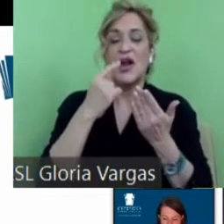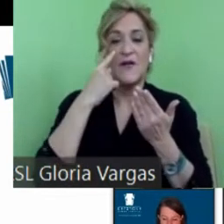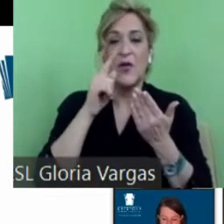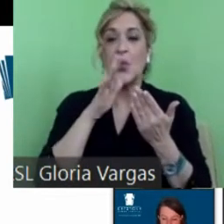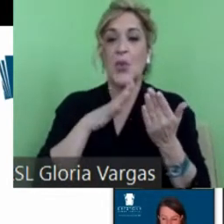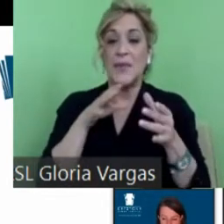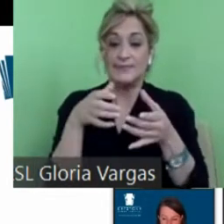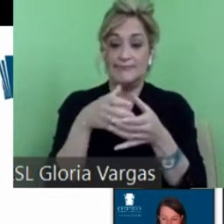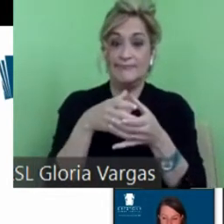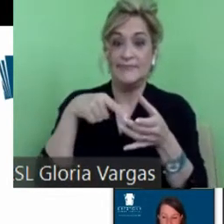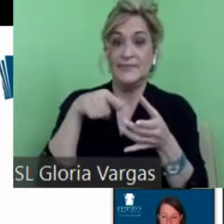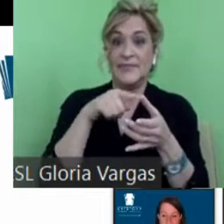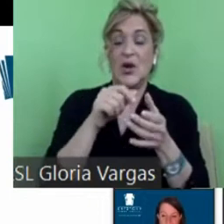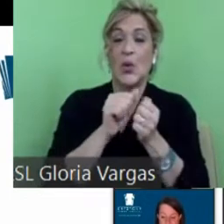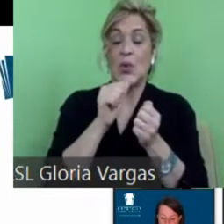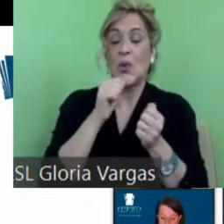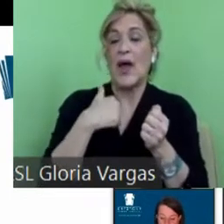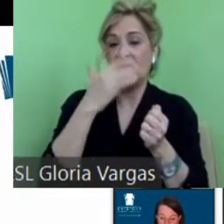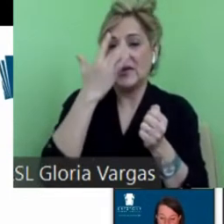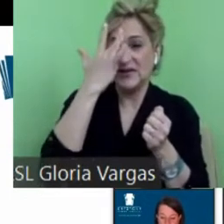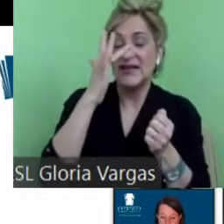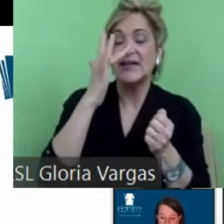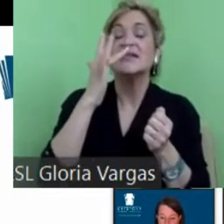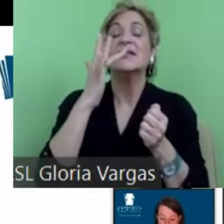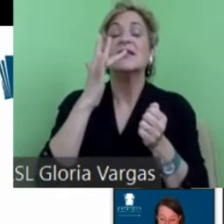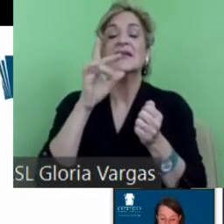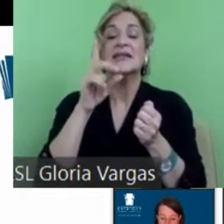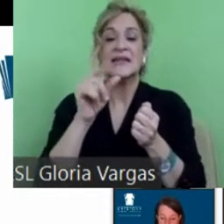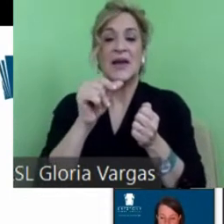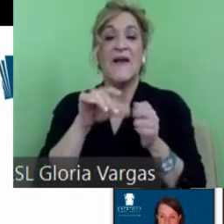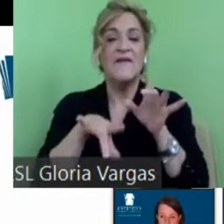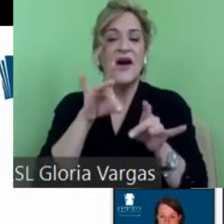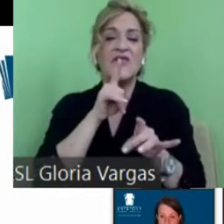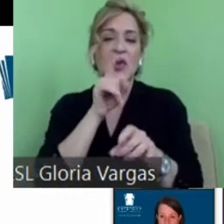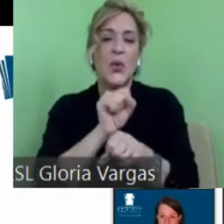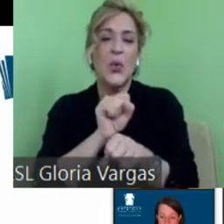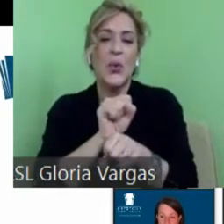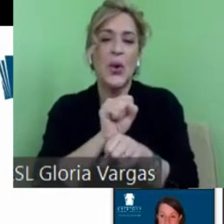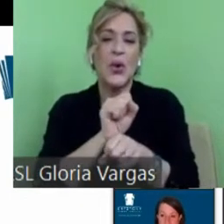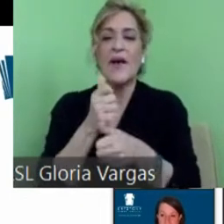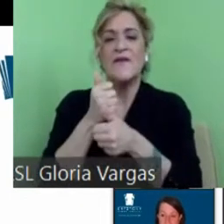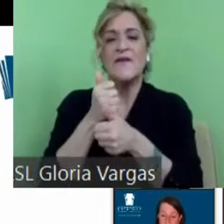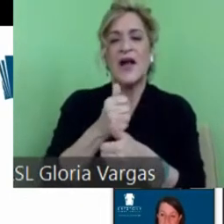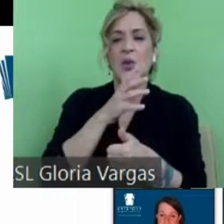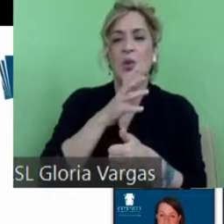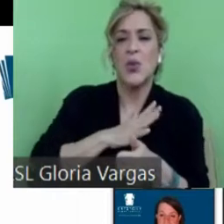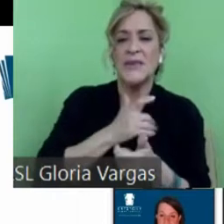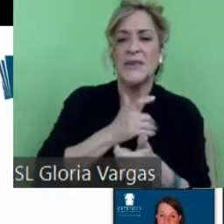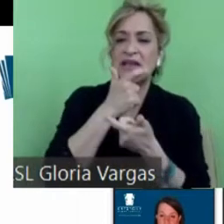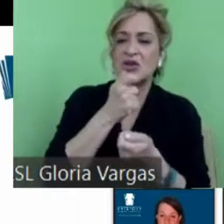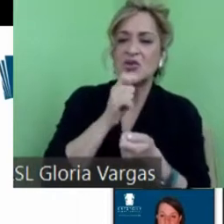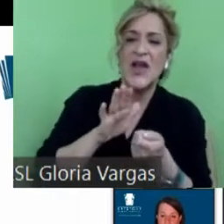intellectual and developmental disabilities find real work in keeping with the women's interests and talents and the needs